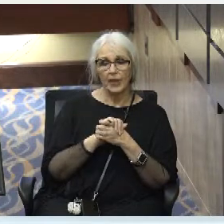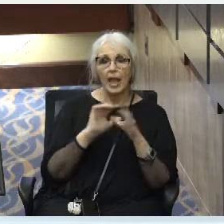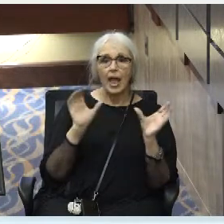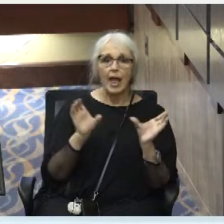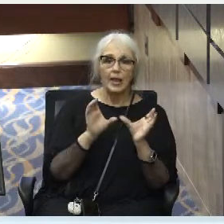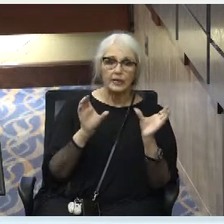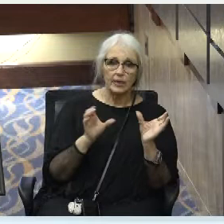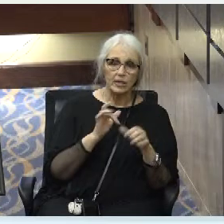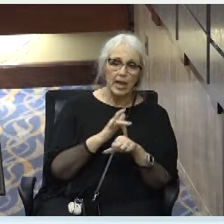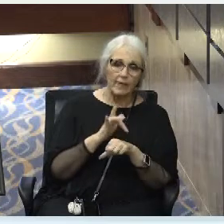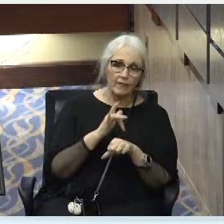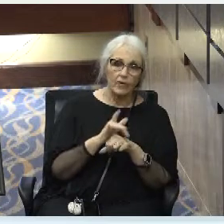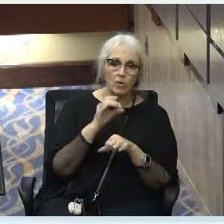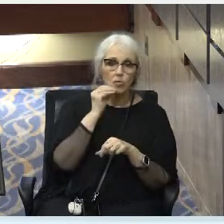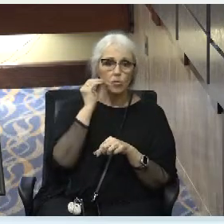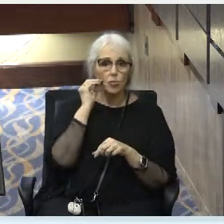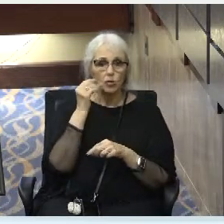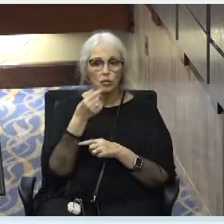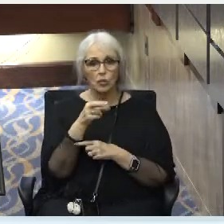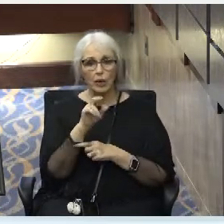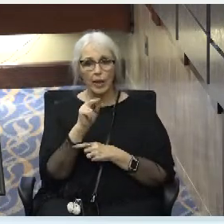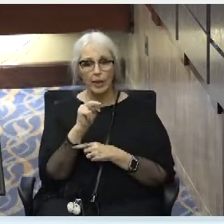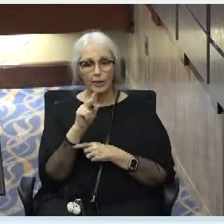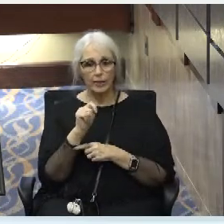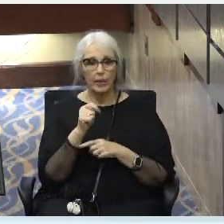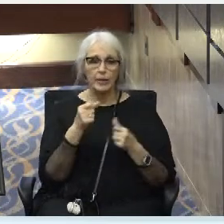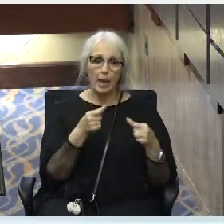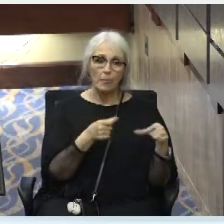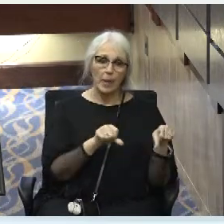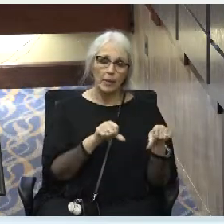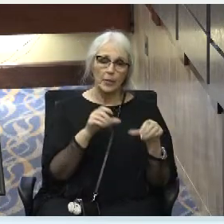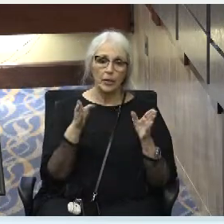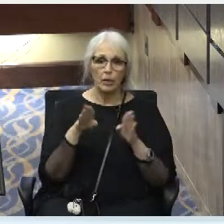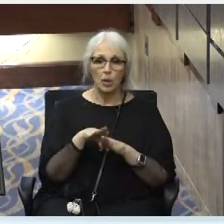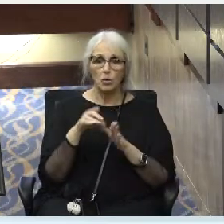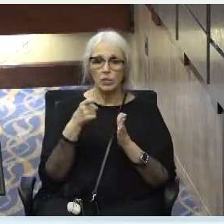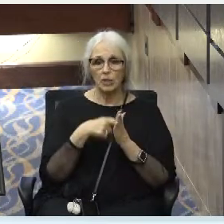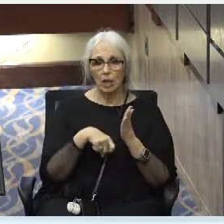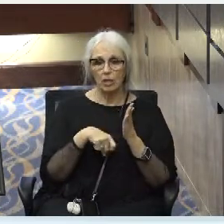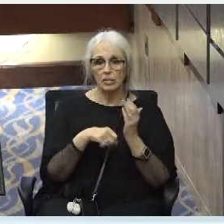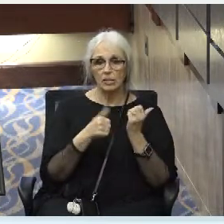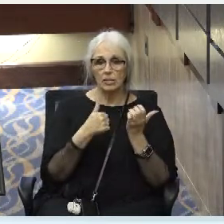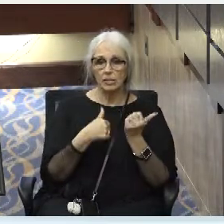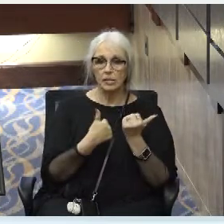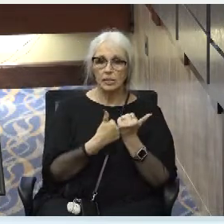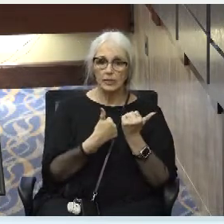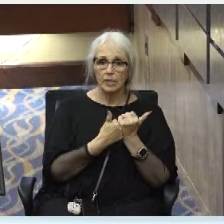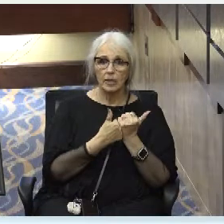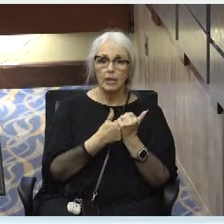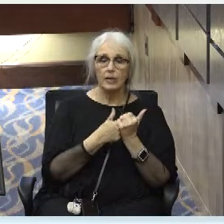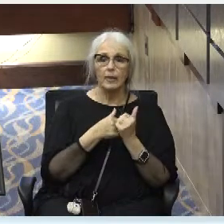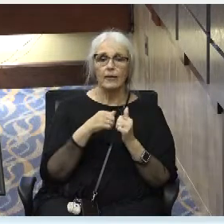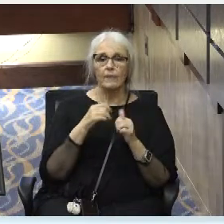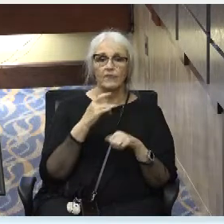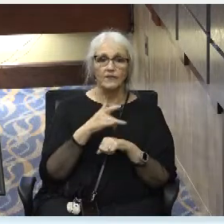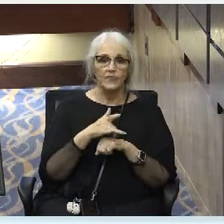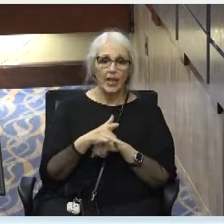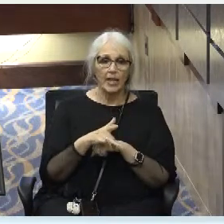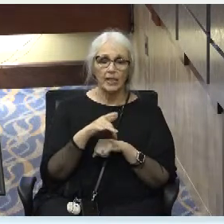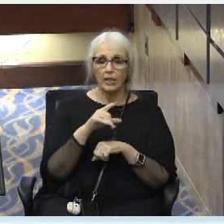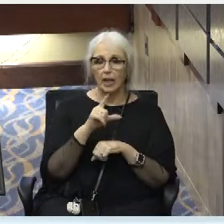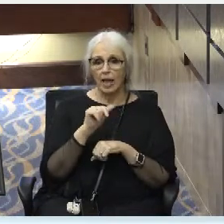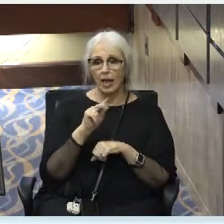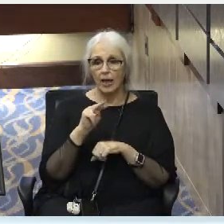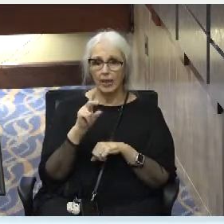Activities eligible under the home grant include down payment and closing cost assistance, the acquisition of vacant land for the purpose of